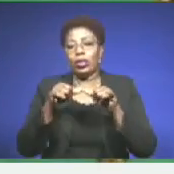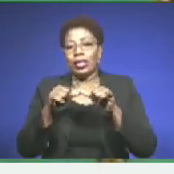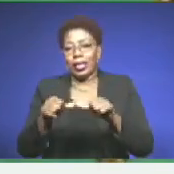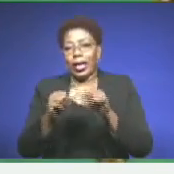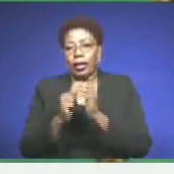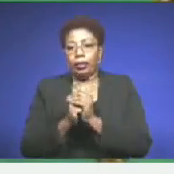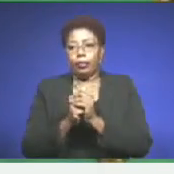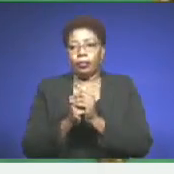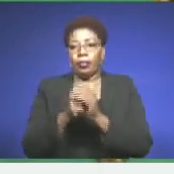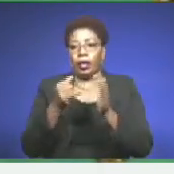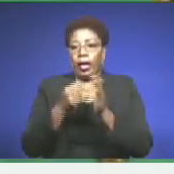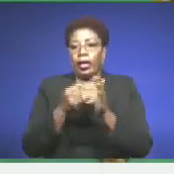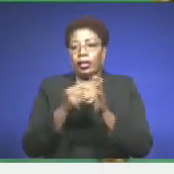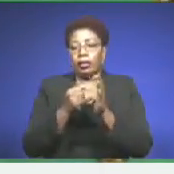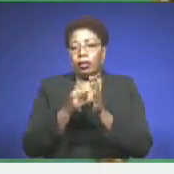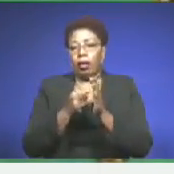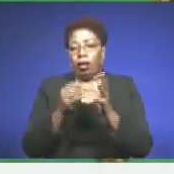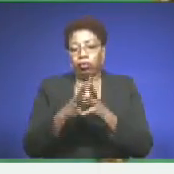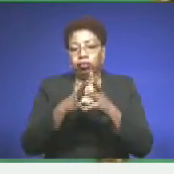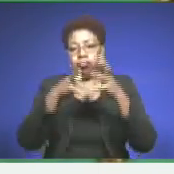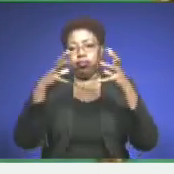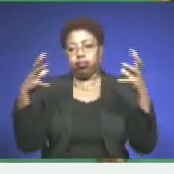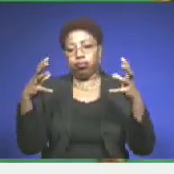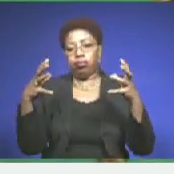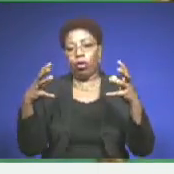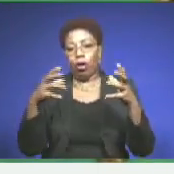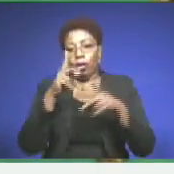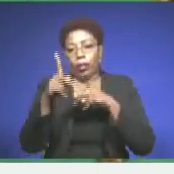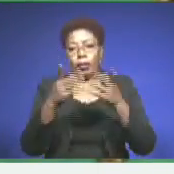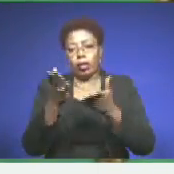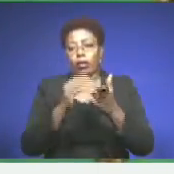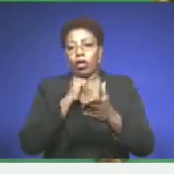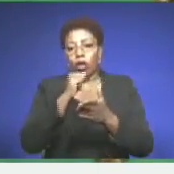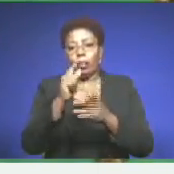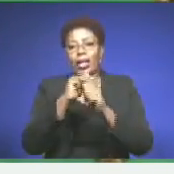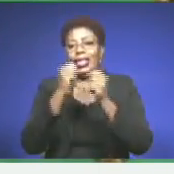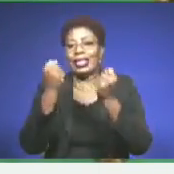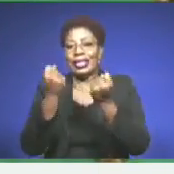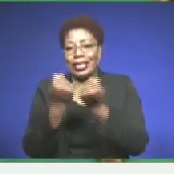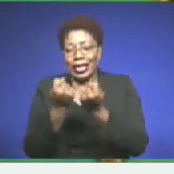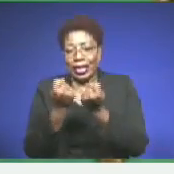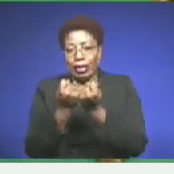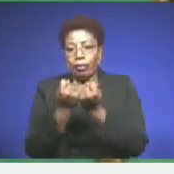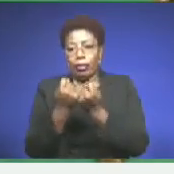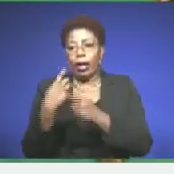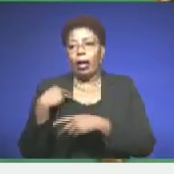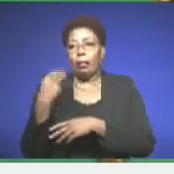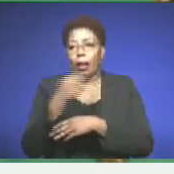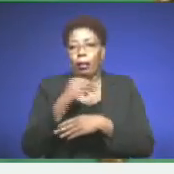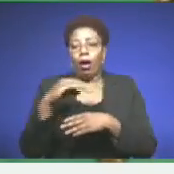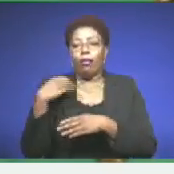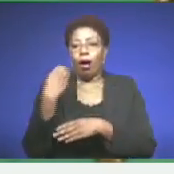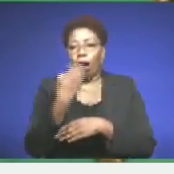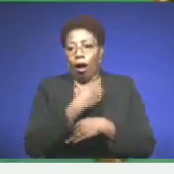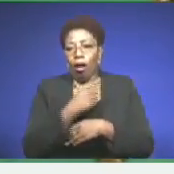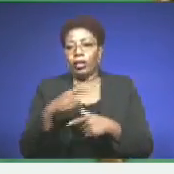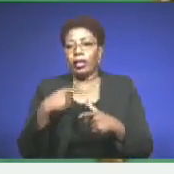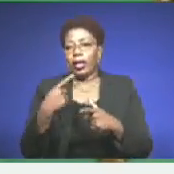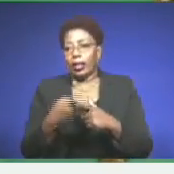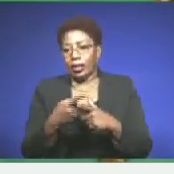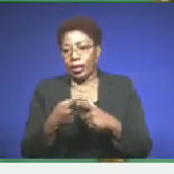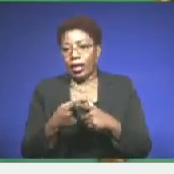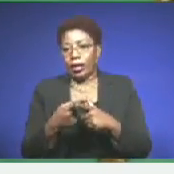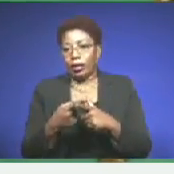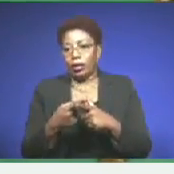bloated public service. If you're not going to be a team member of us, then we